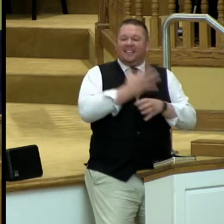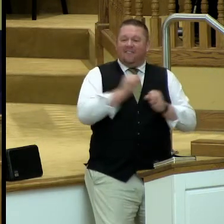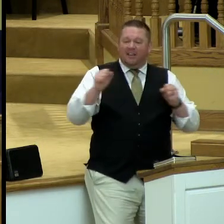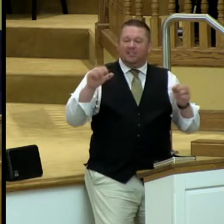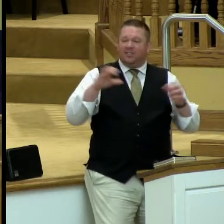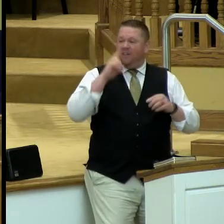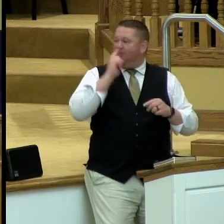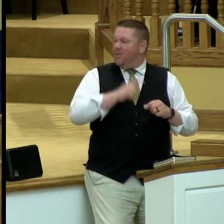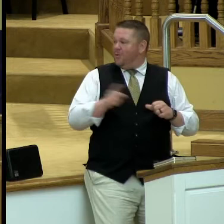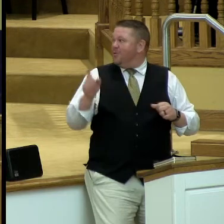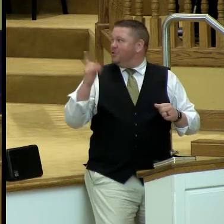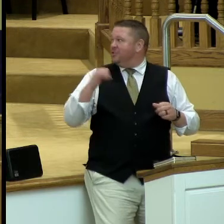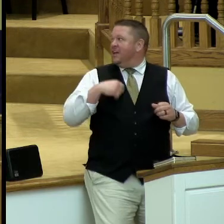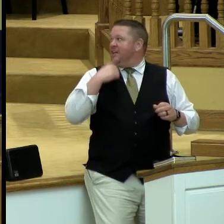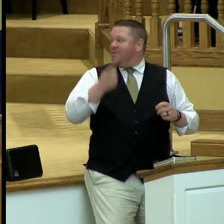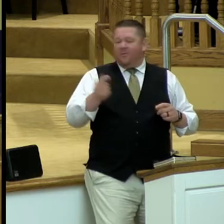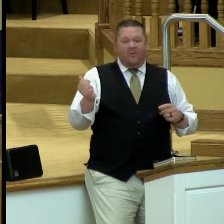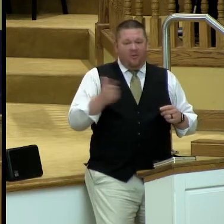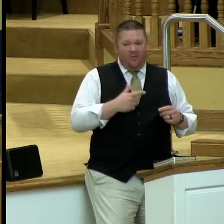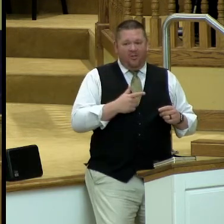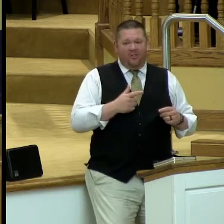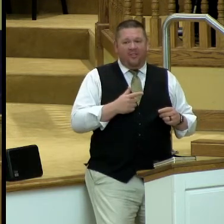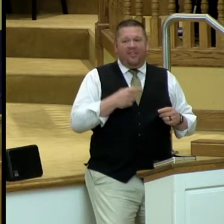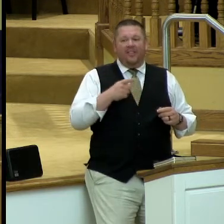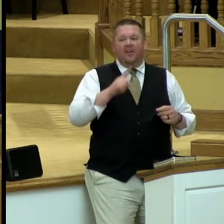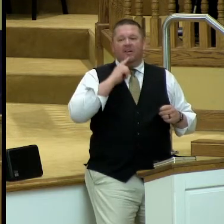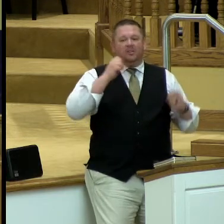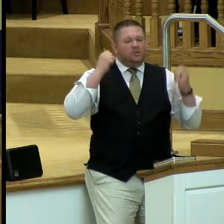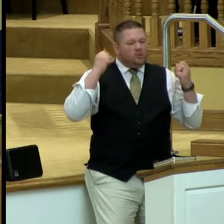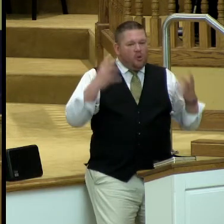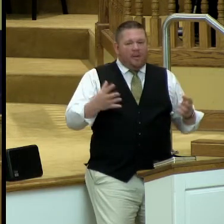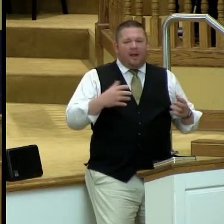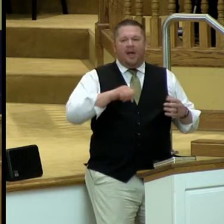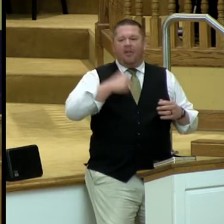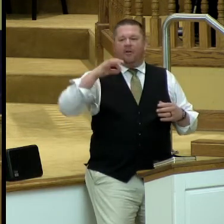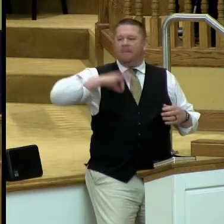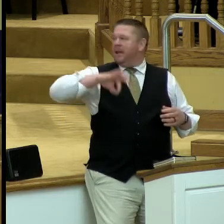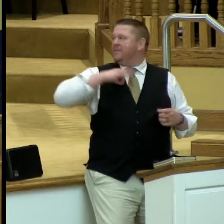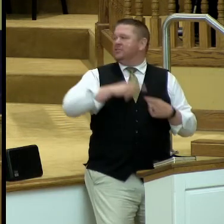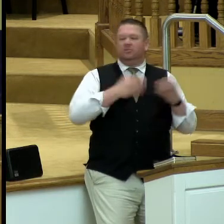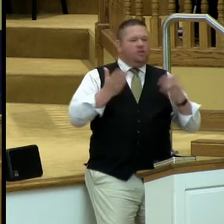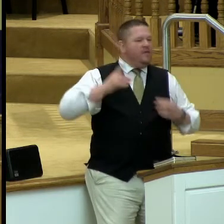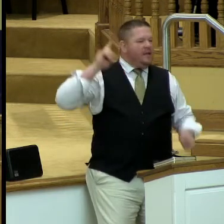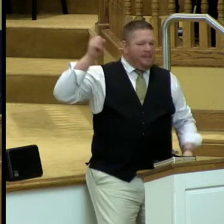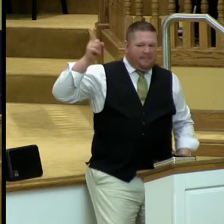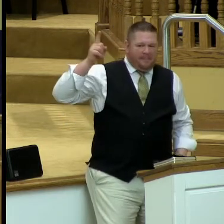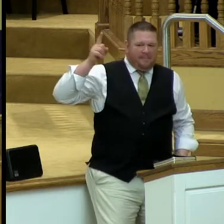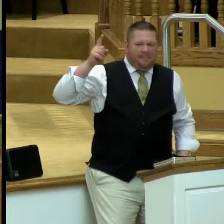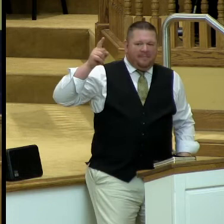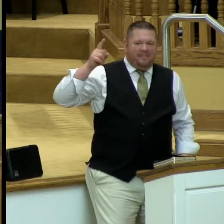salvation does for you, just like I just told y'all, there's so many other benefits to serving Him.